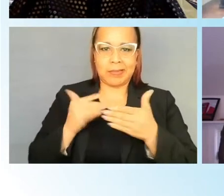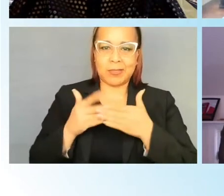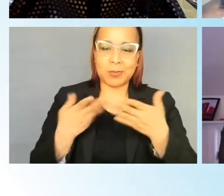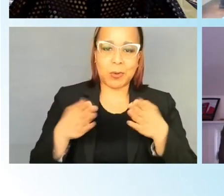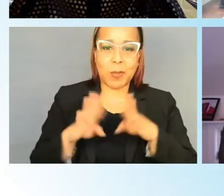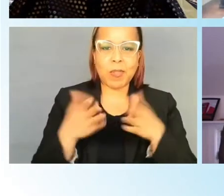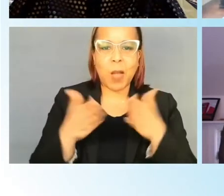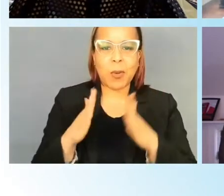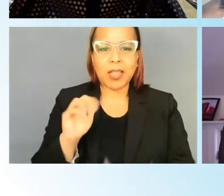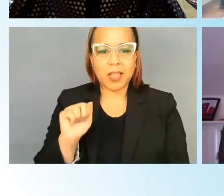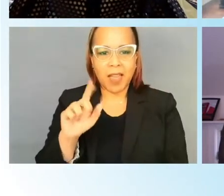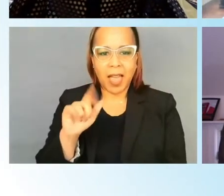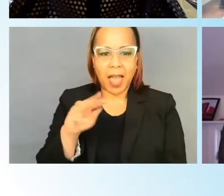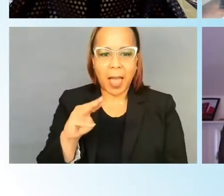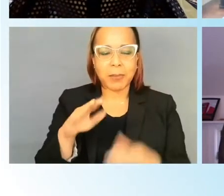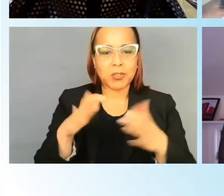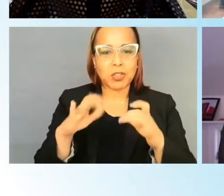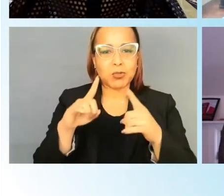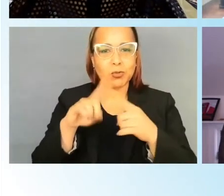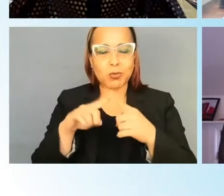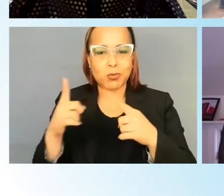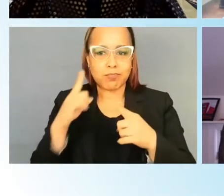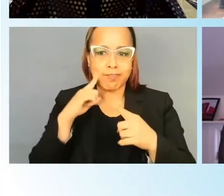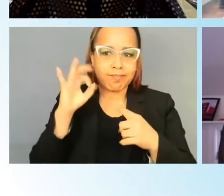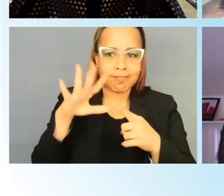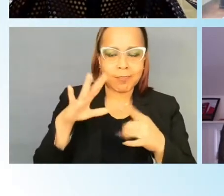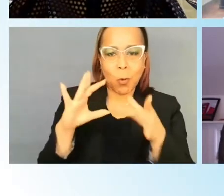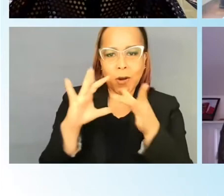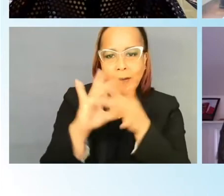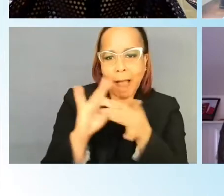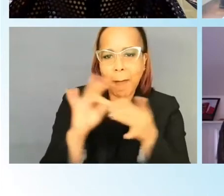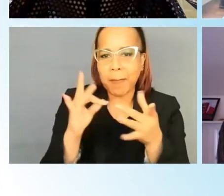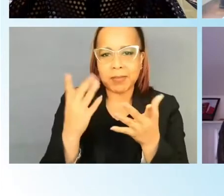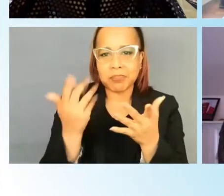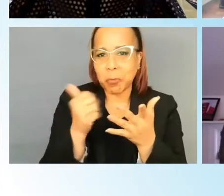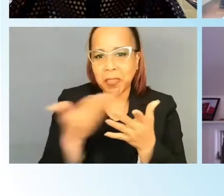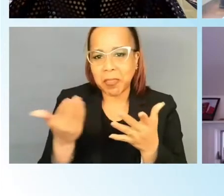chance to raise a question or comment on anything that's been said.